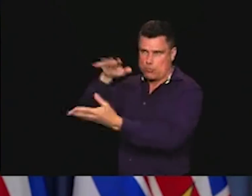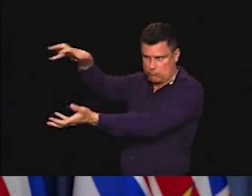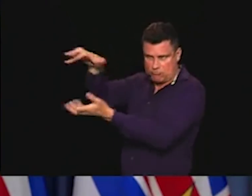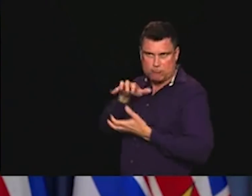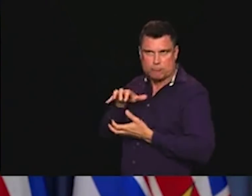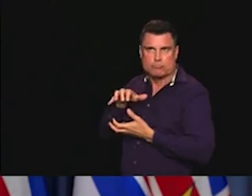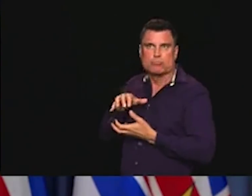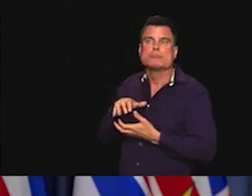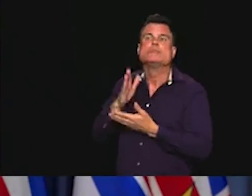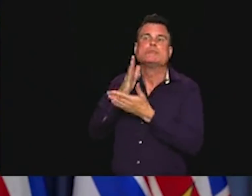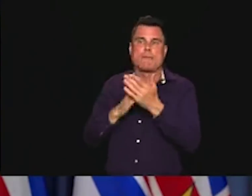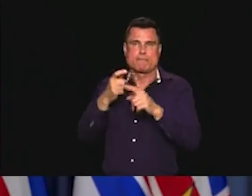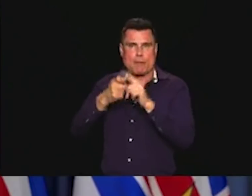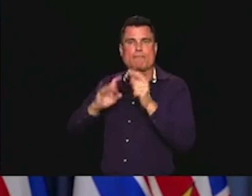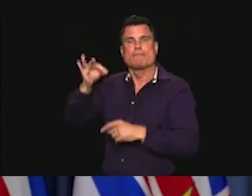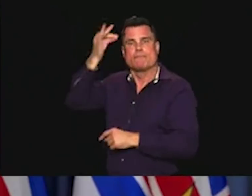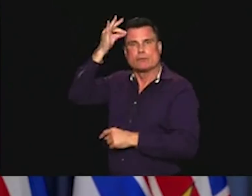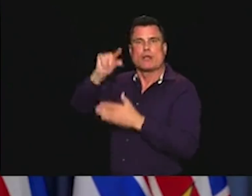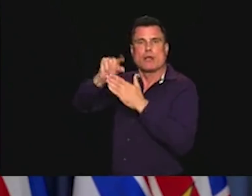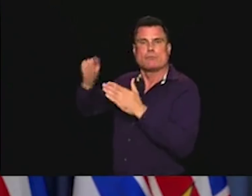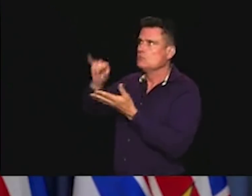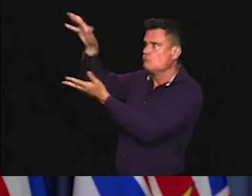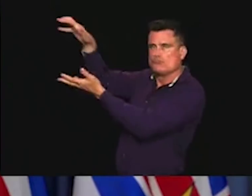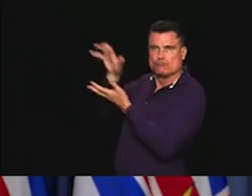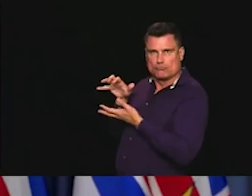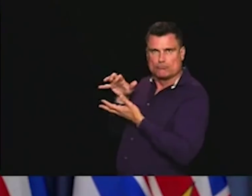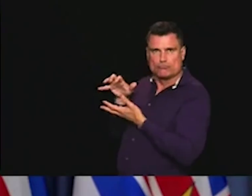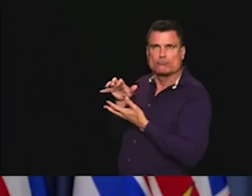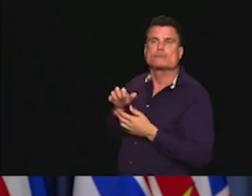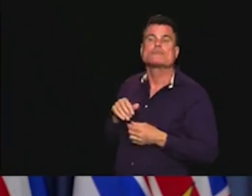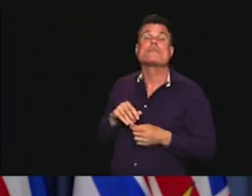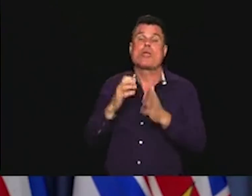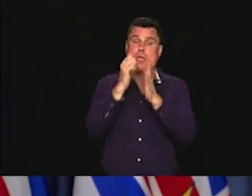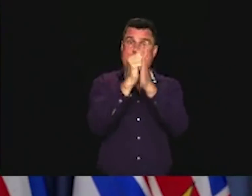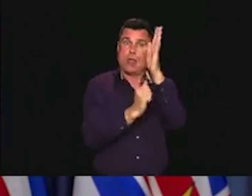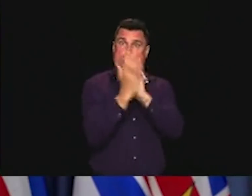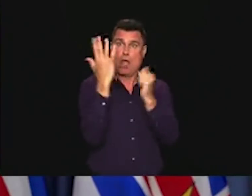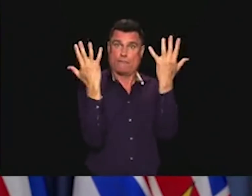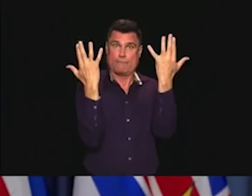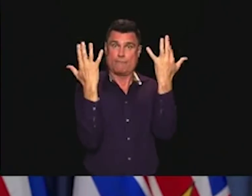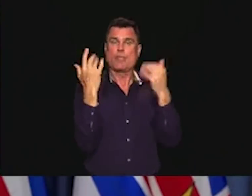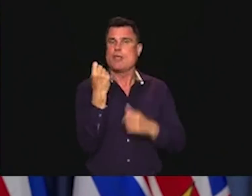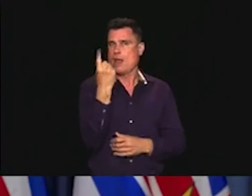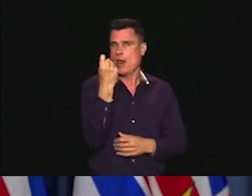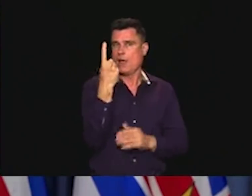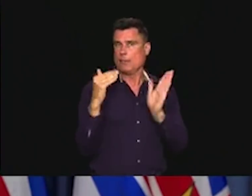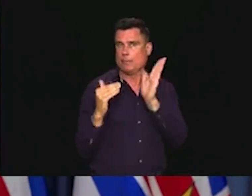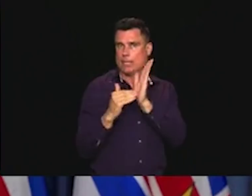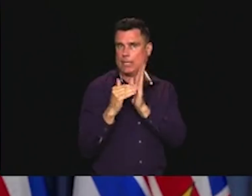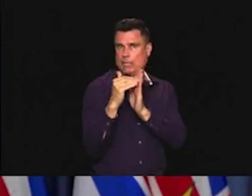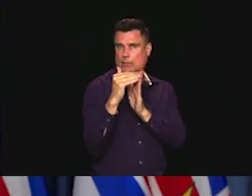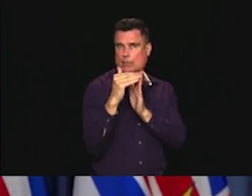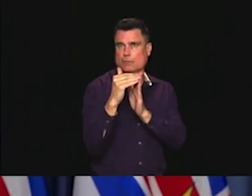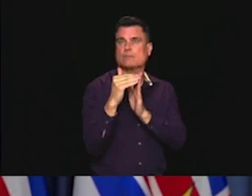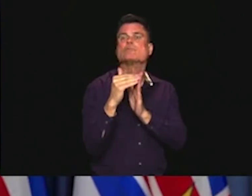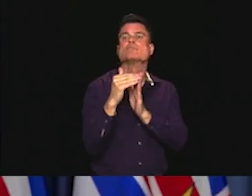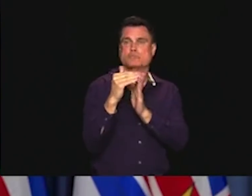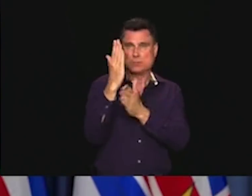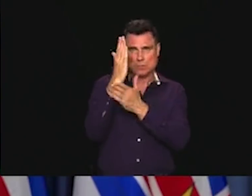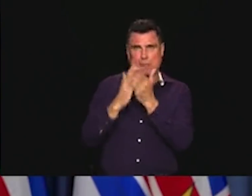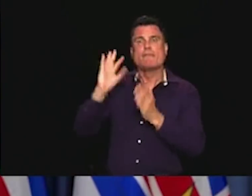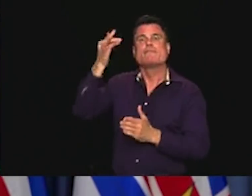in past weeks, I've announced that the following PPE has arrived in BC since the beginning of April. Approximately 4 million N95